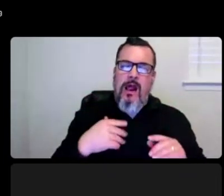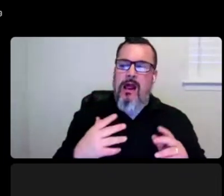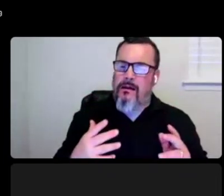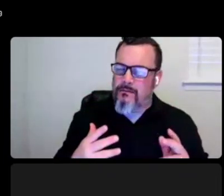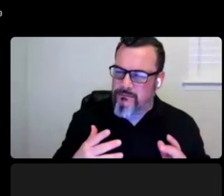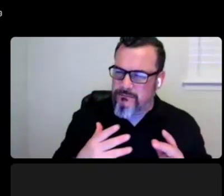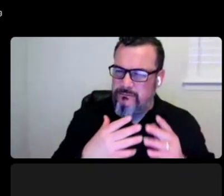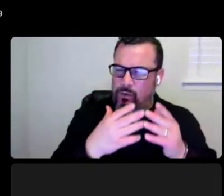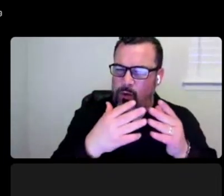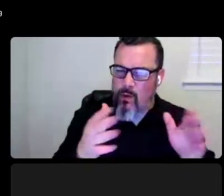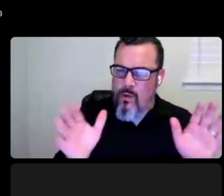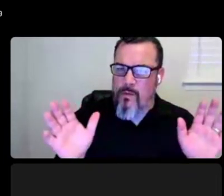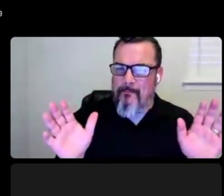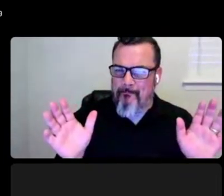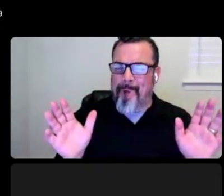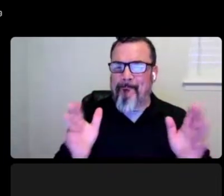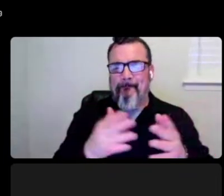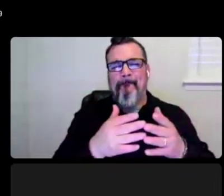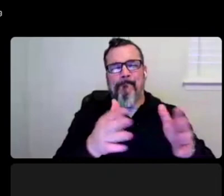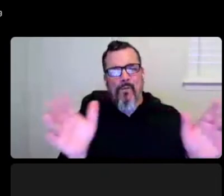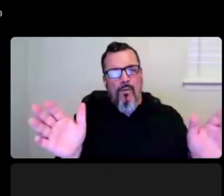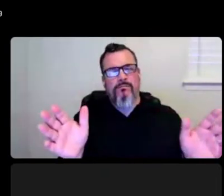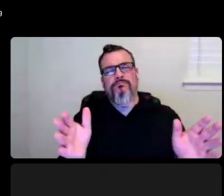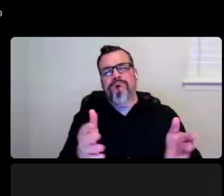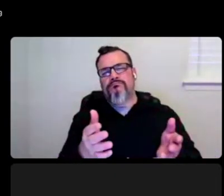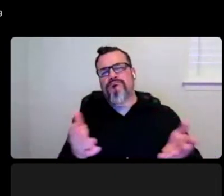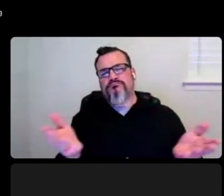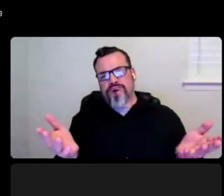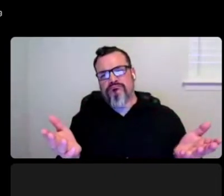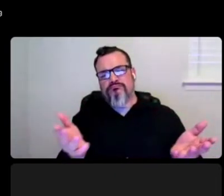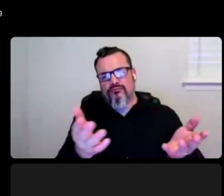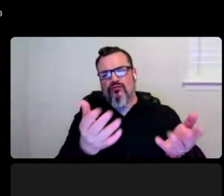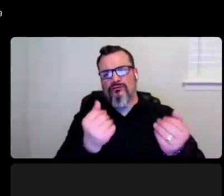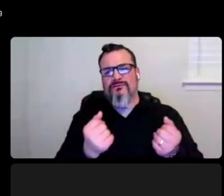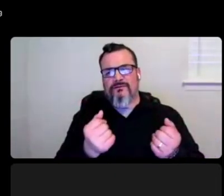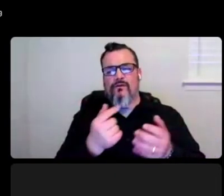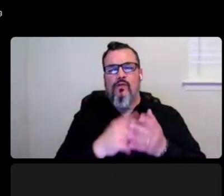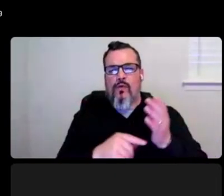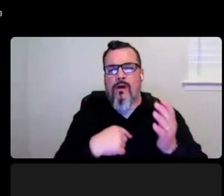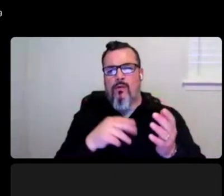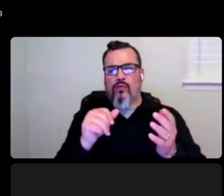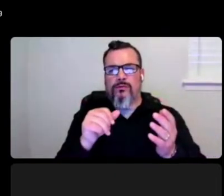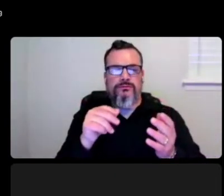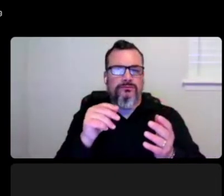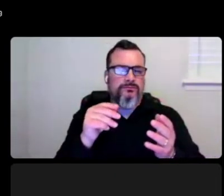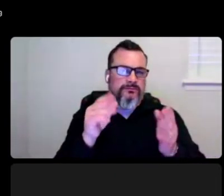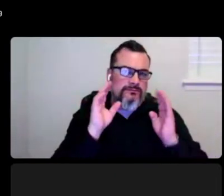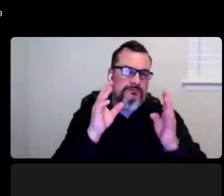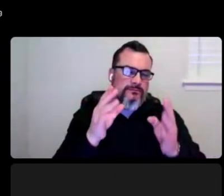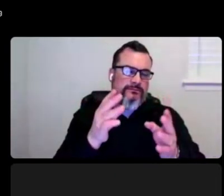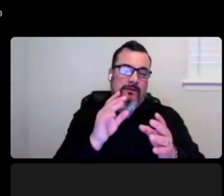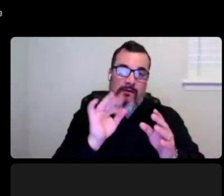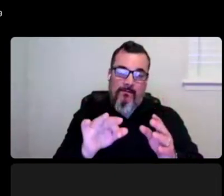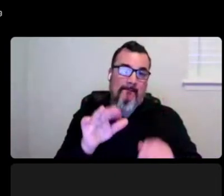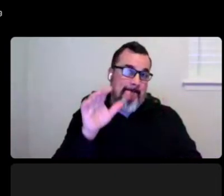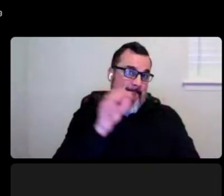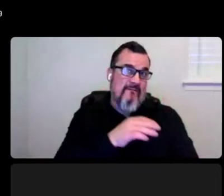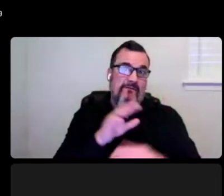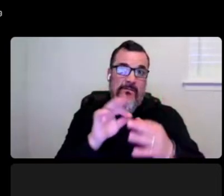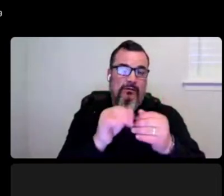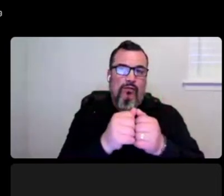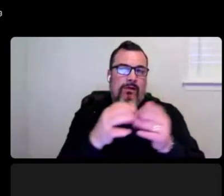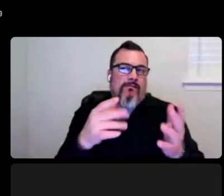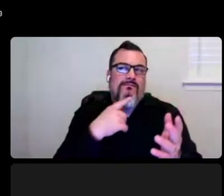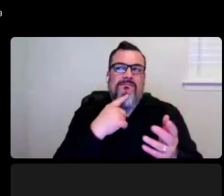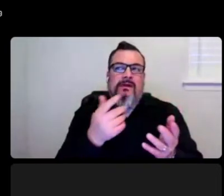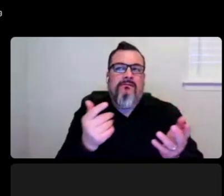open and open up my body, you know, my arms, and just receive what I was hearing. And that's a powerful message you put out without saying a word